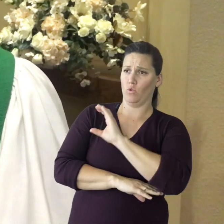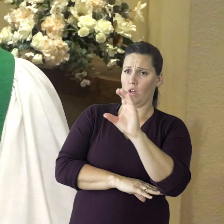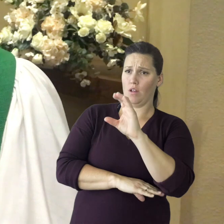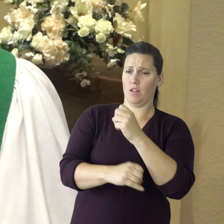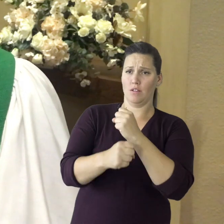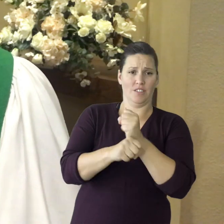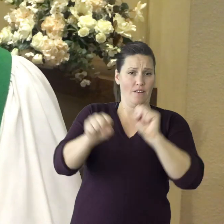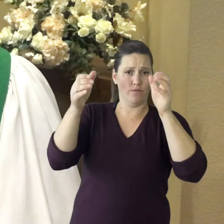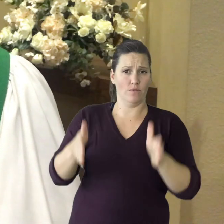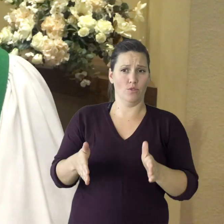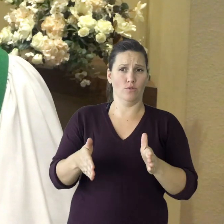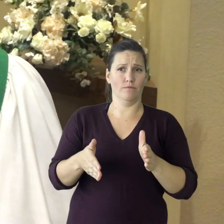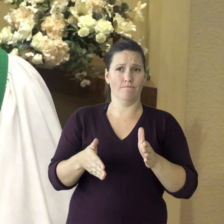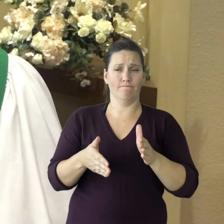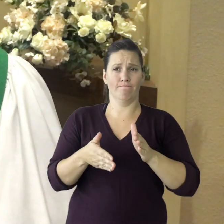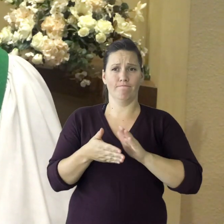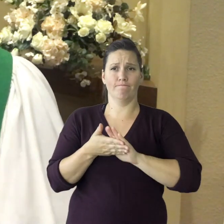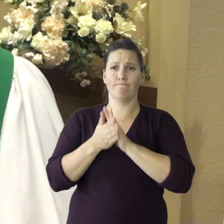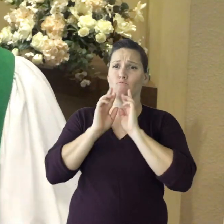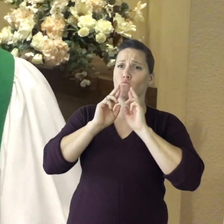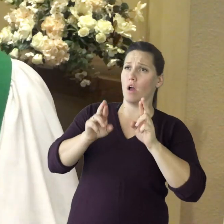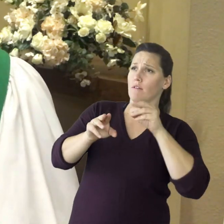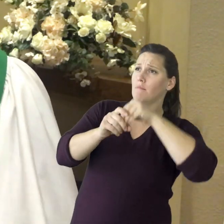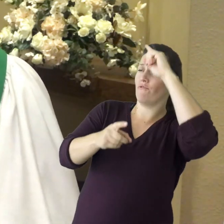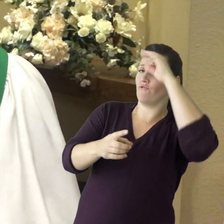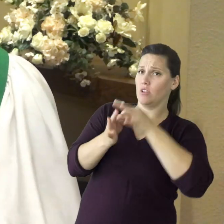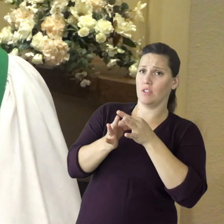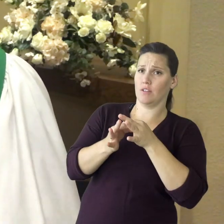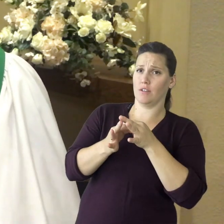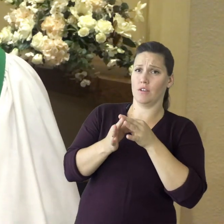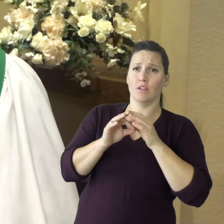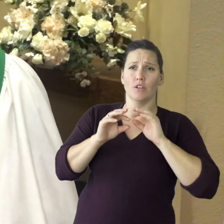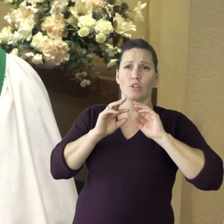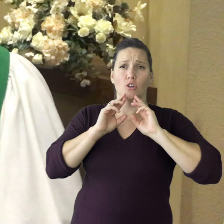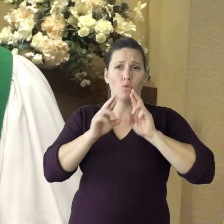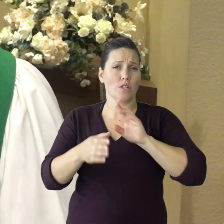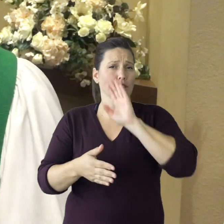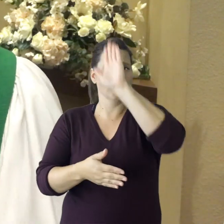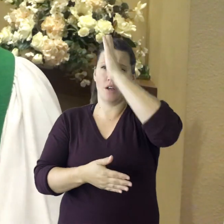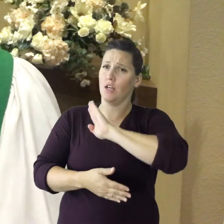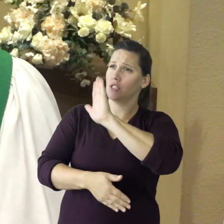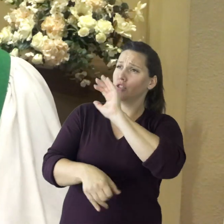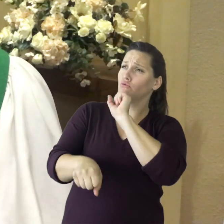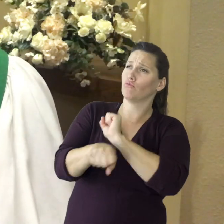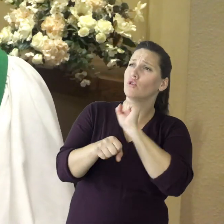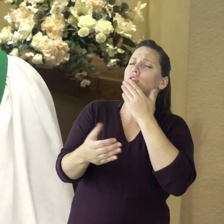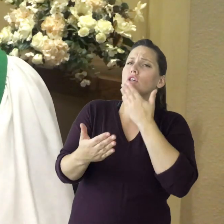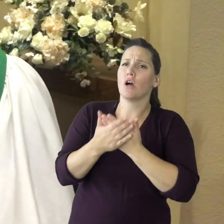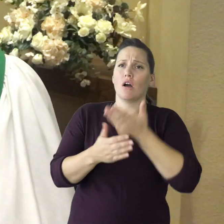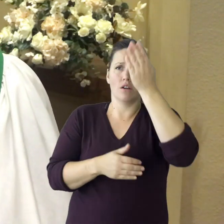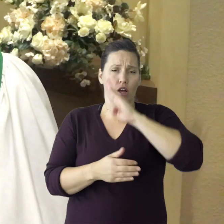on the cross to be our Savior. And then we respond in faith in response to the good news,